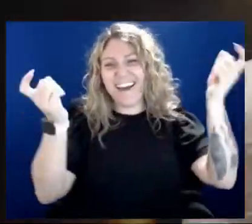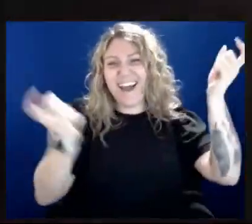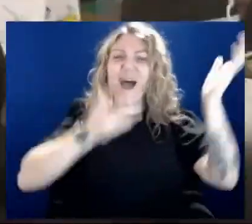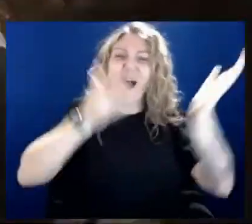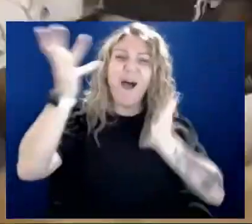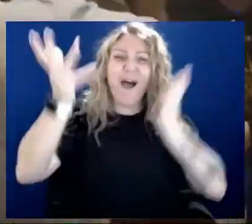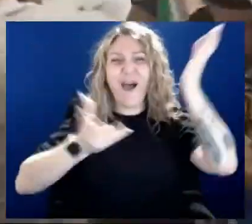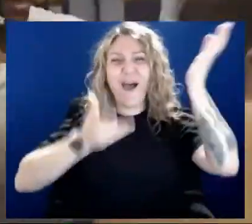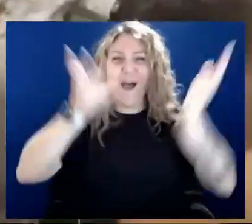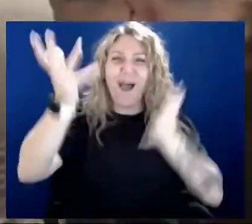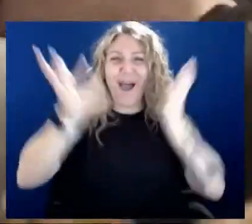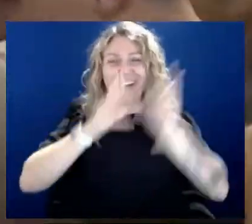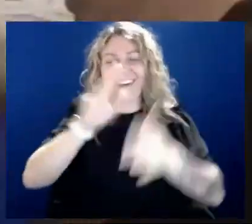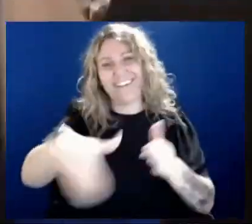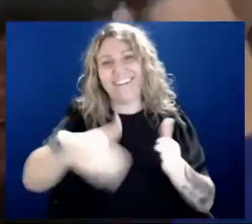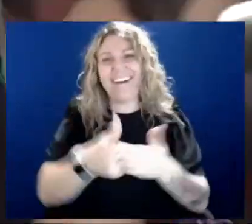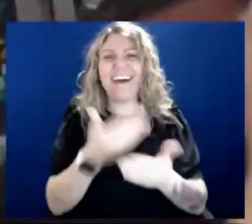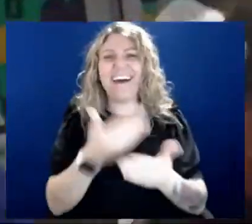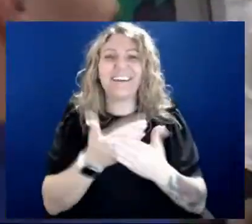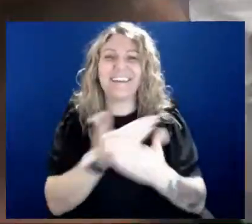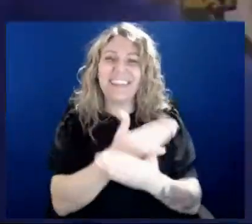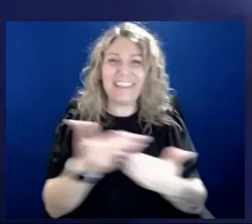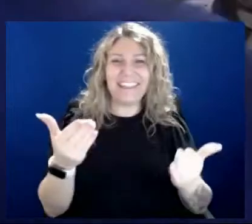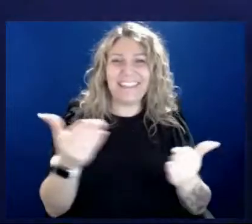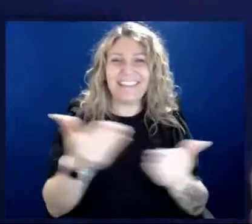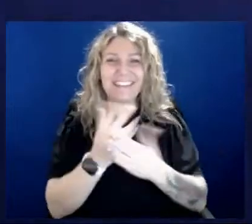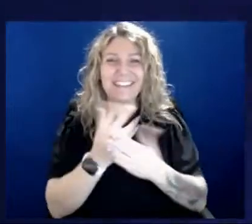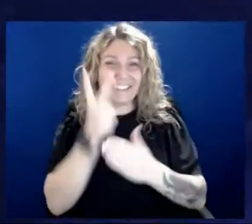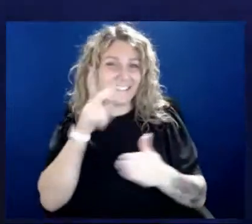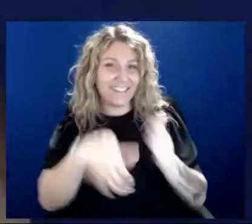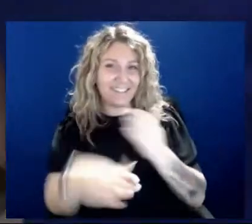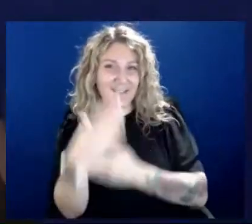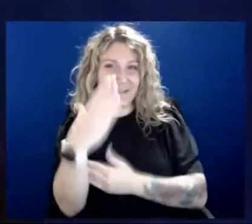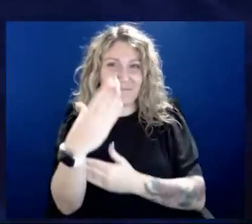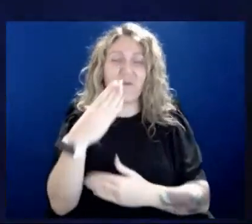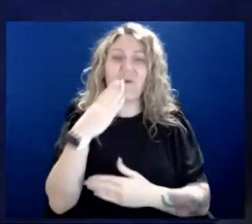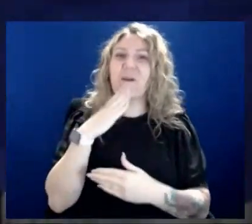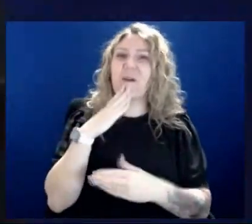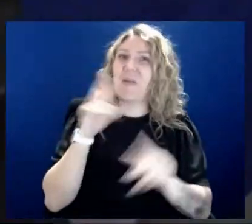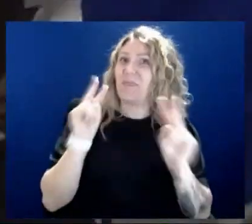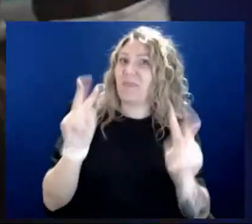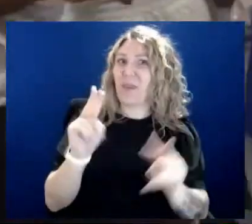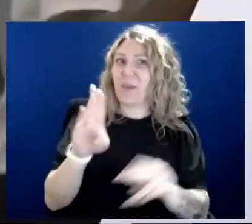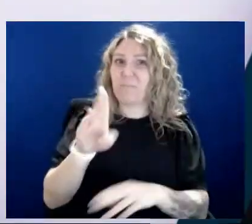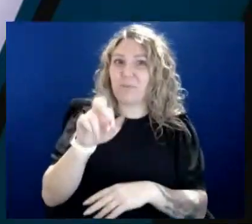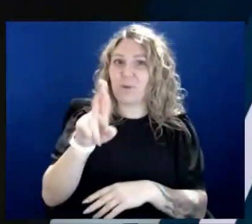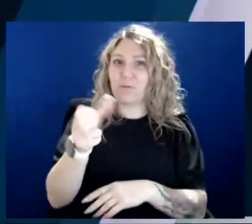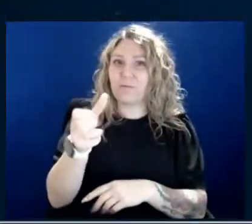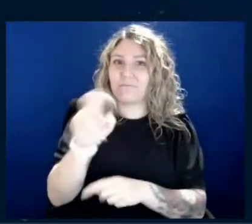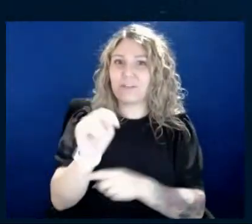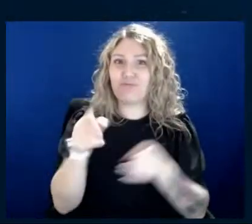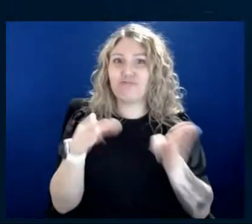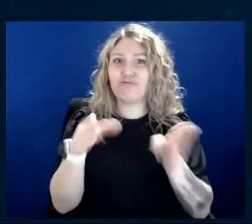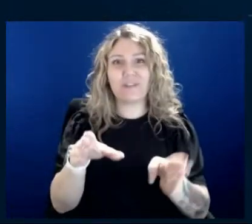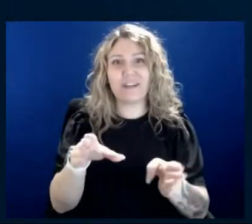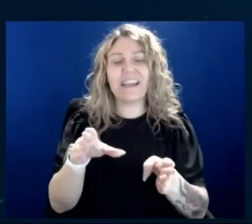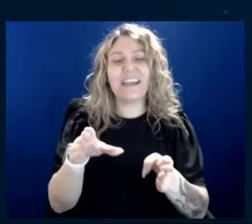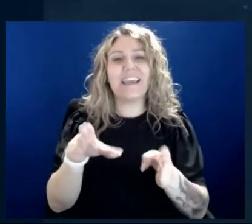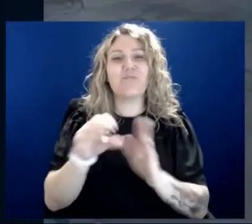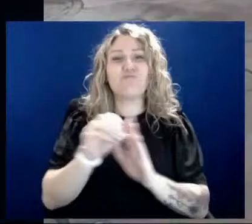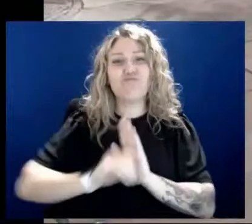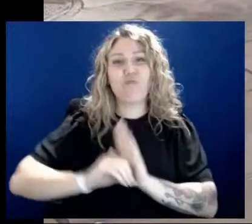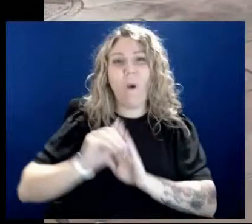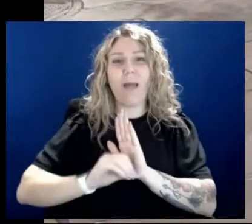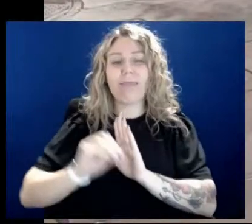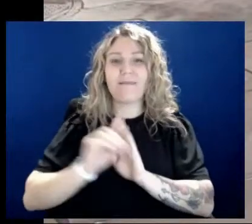All good stuff. I love seeing this morning. A live look at Bourbon Street now in New Orleans. Let's take a peek at that real quick. Things are, I think,